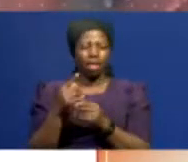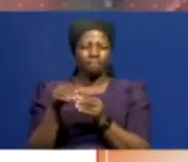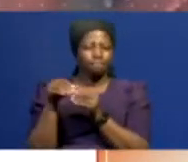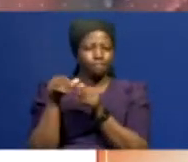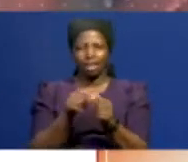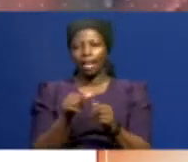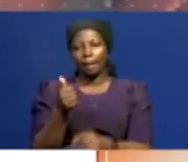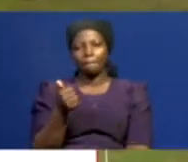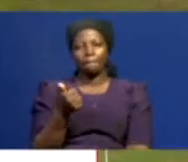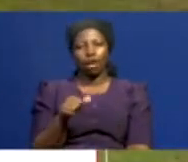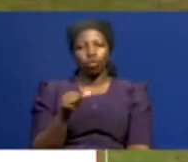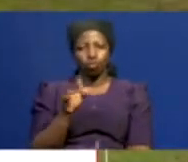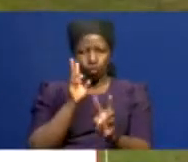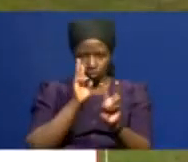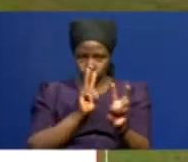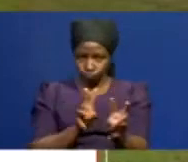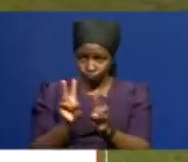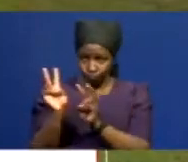what went on today.